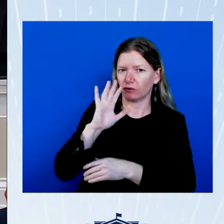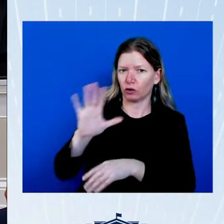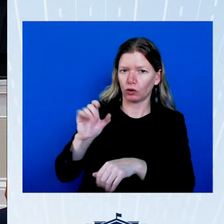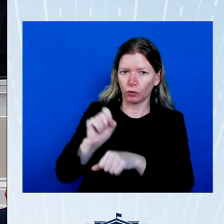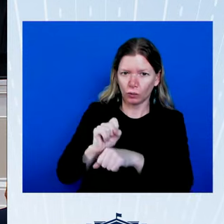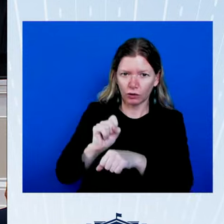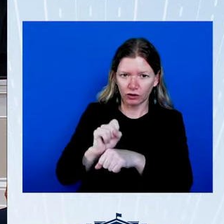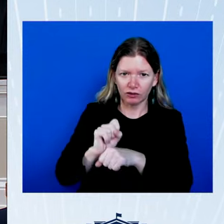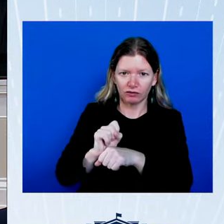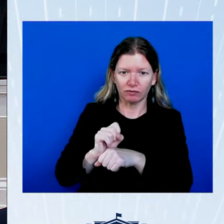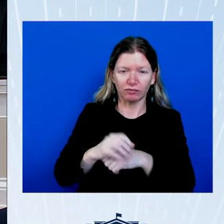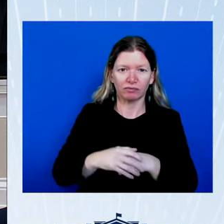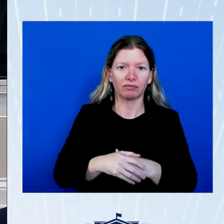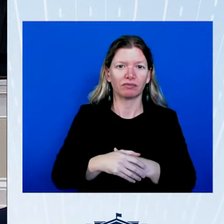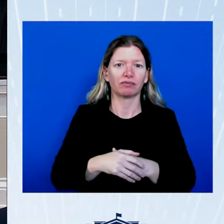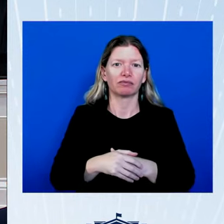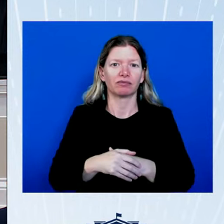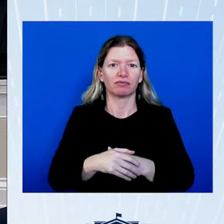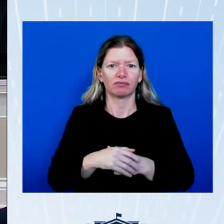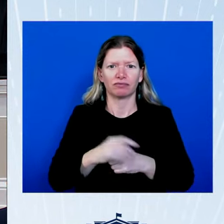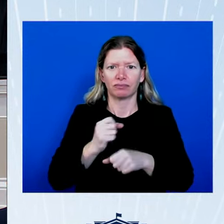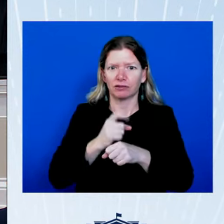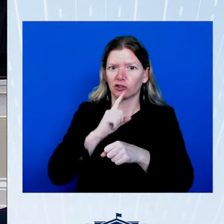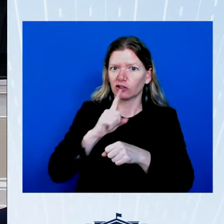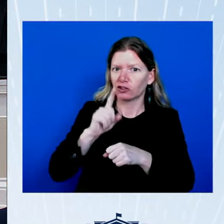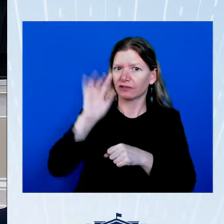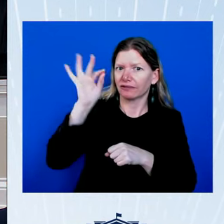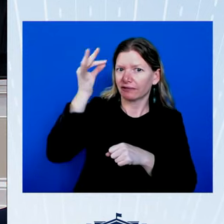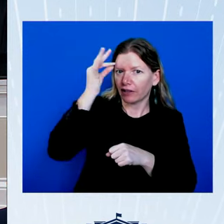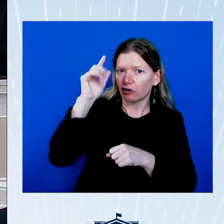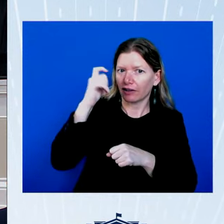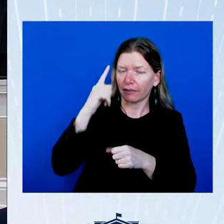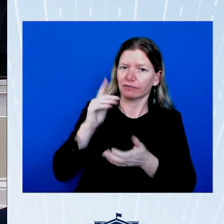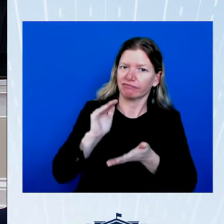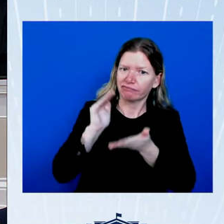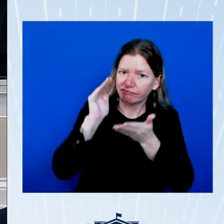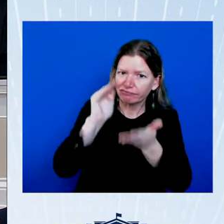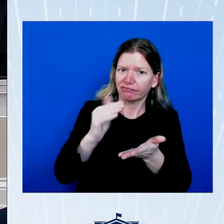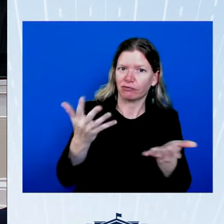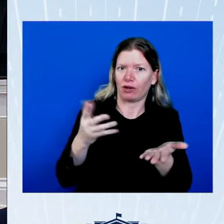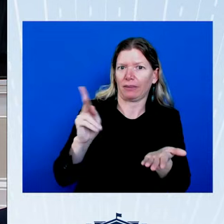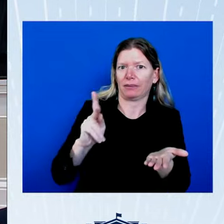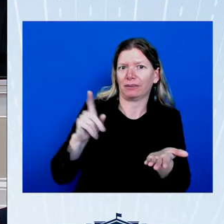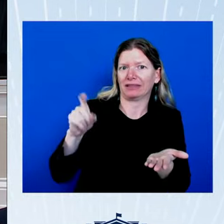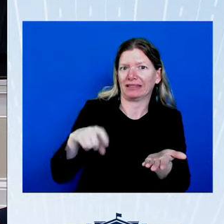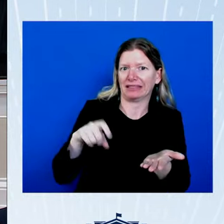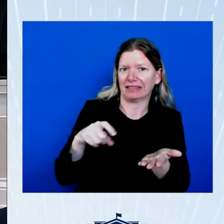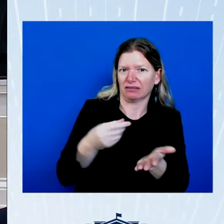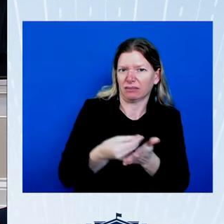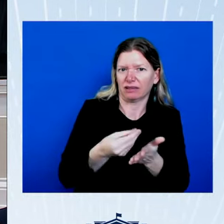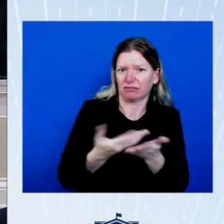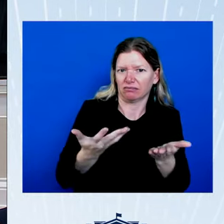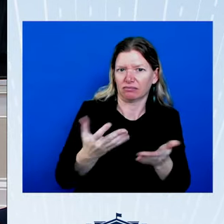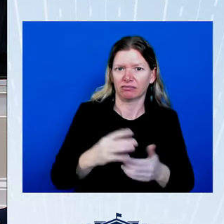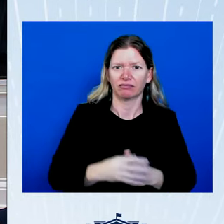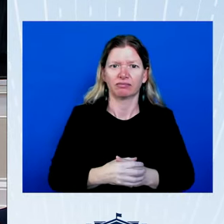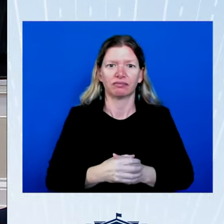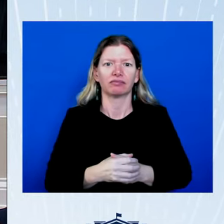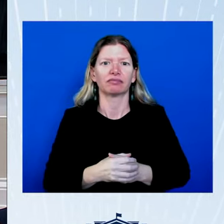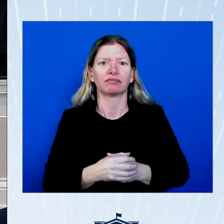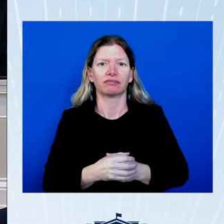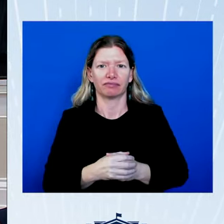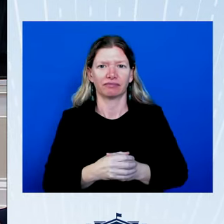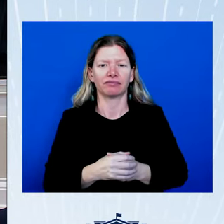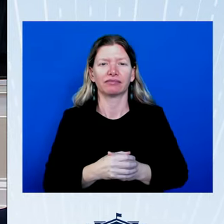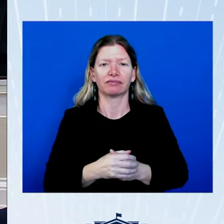responsive to the needs and interests of communities on the ground. Admiral Levine? Well, thank you. And so our work is through this Office of Climate